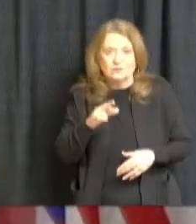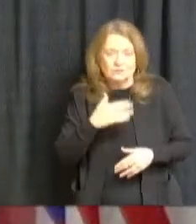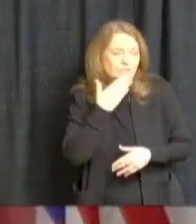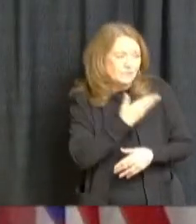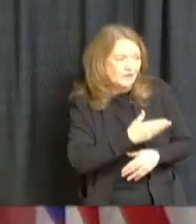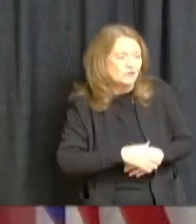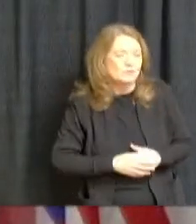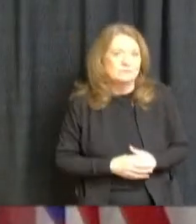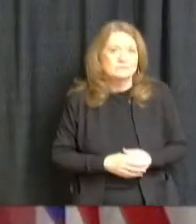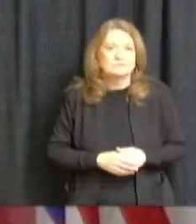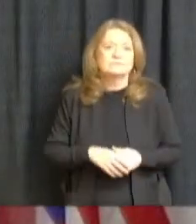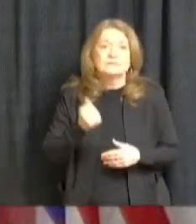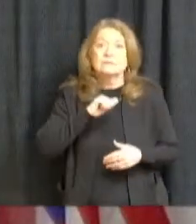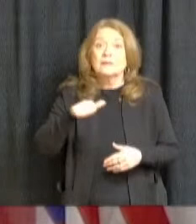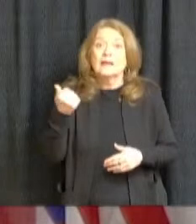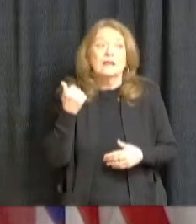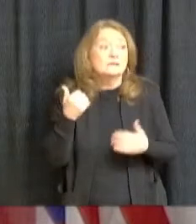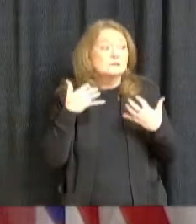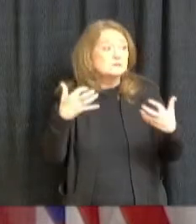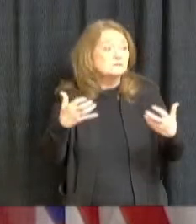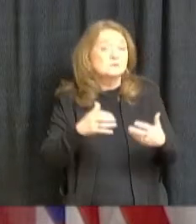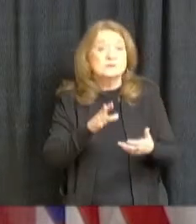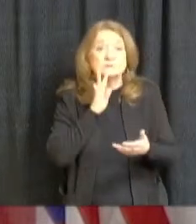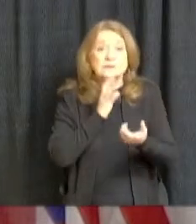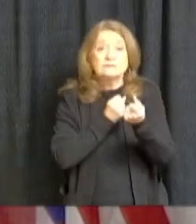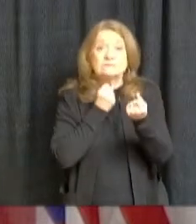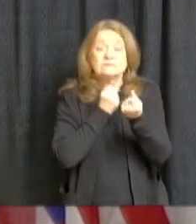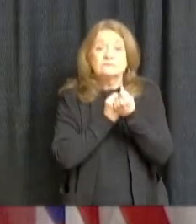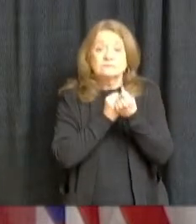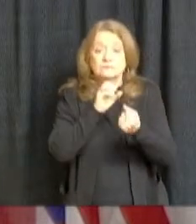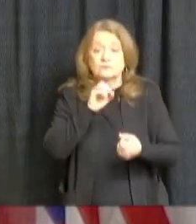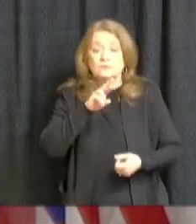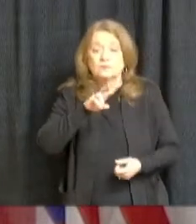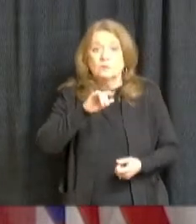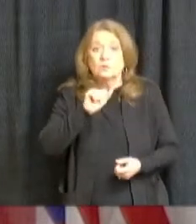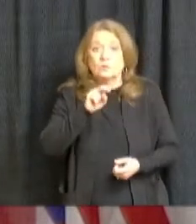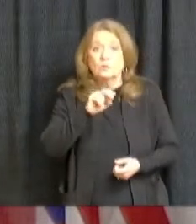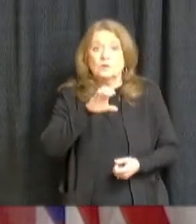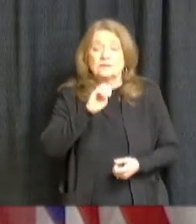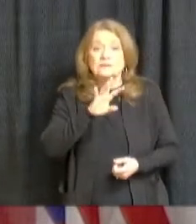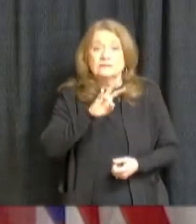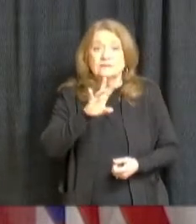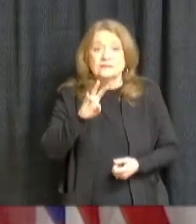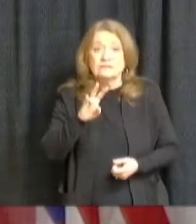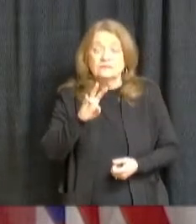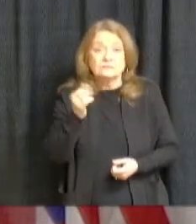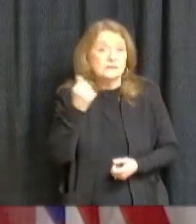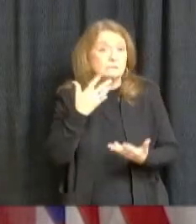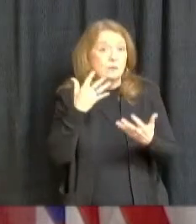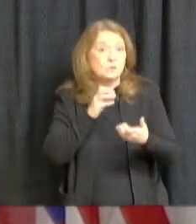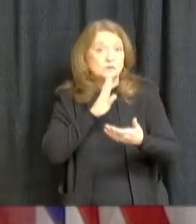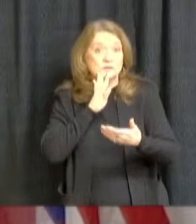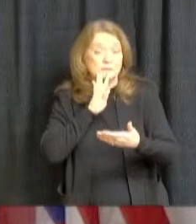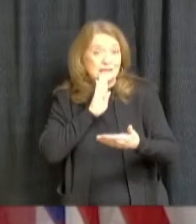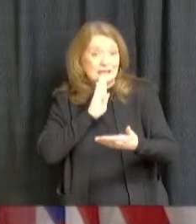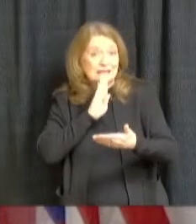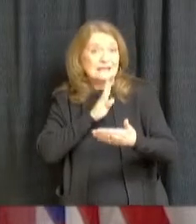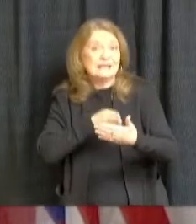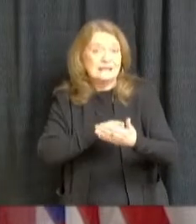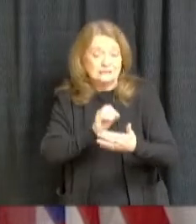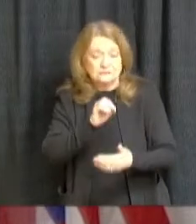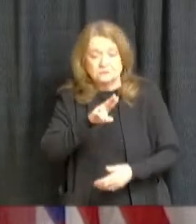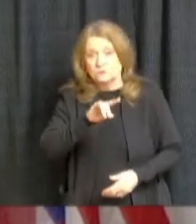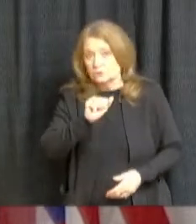you. Anyone else in the audience wish to speak in favor of ordinance 77? Anyone in the audience wish to speak against